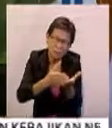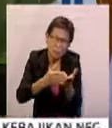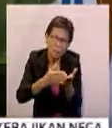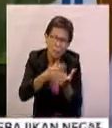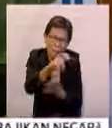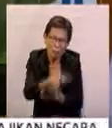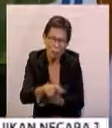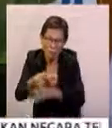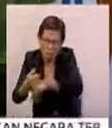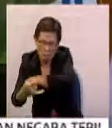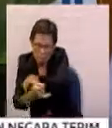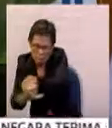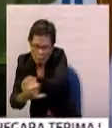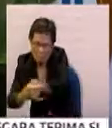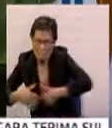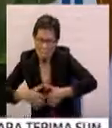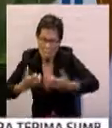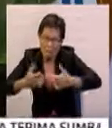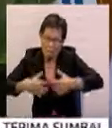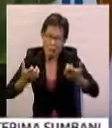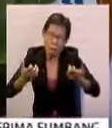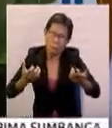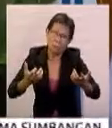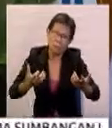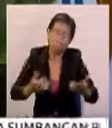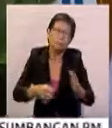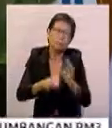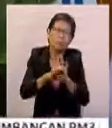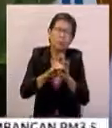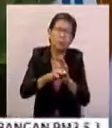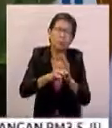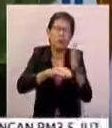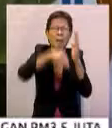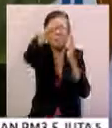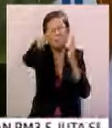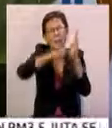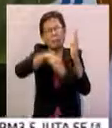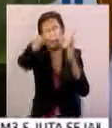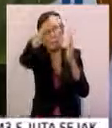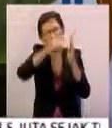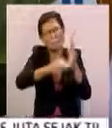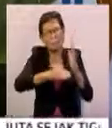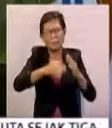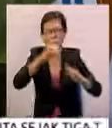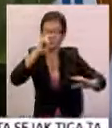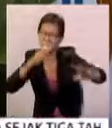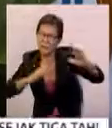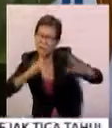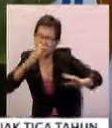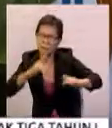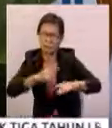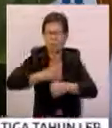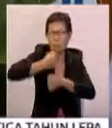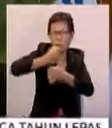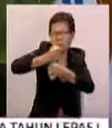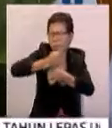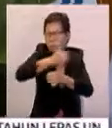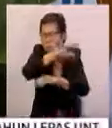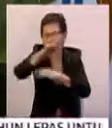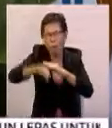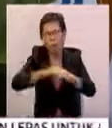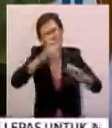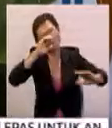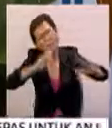unnecessarily provoke anger among people, like painting the a cartoon of the prophet and all that. All these